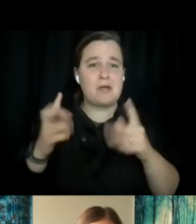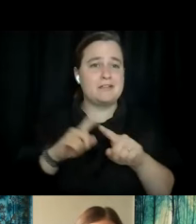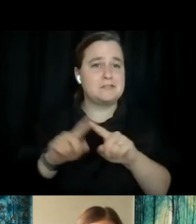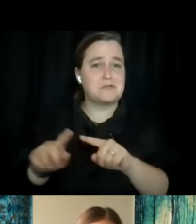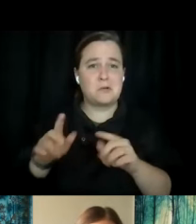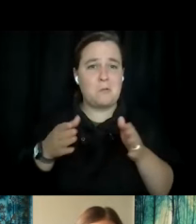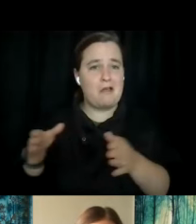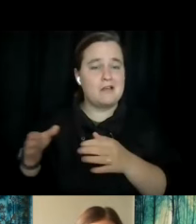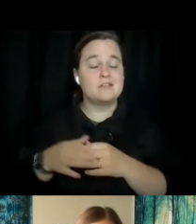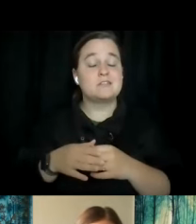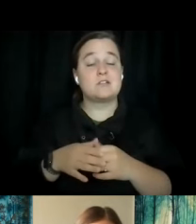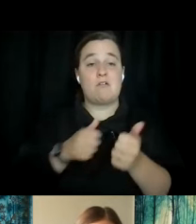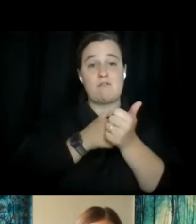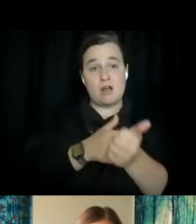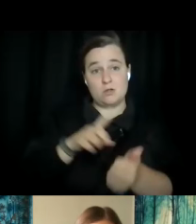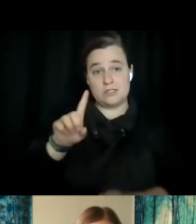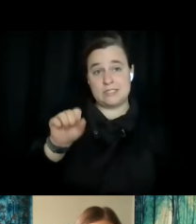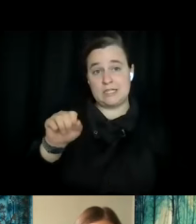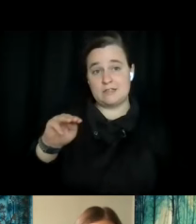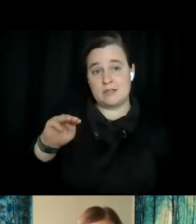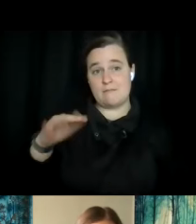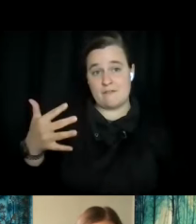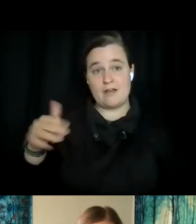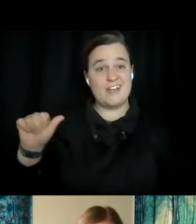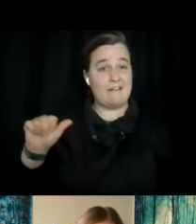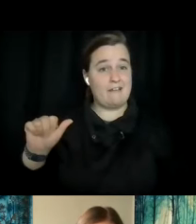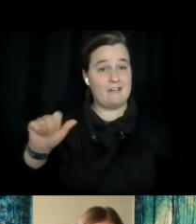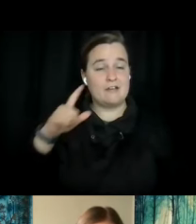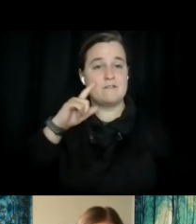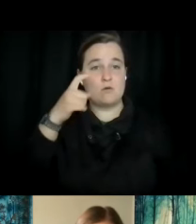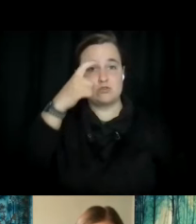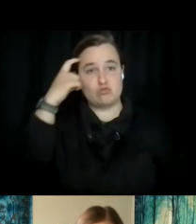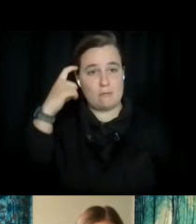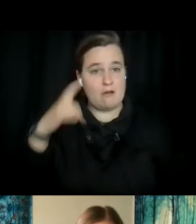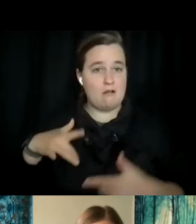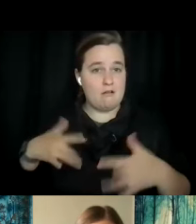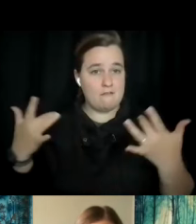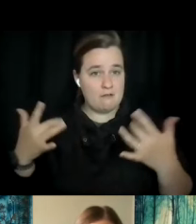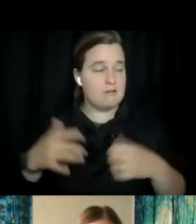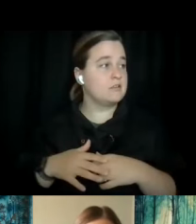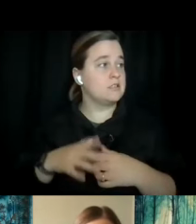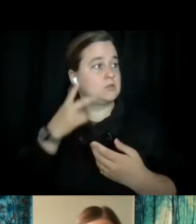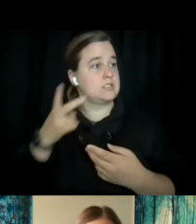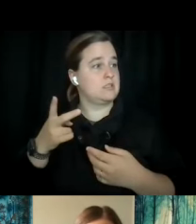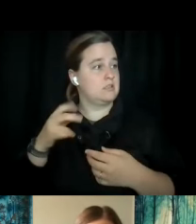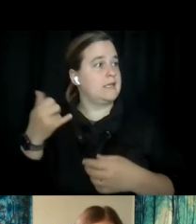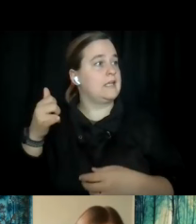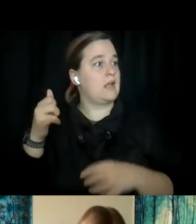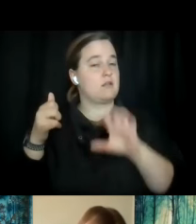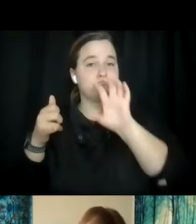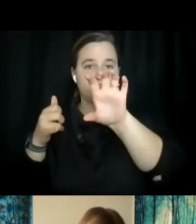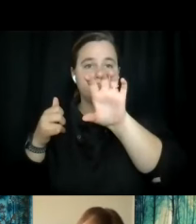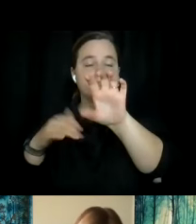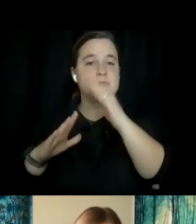to DSM-5's criterion A of the traumatic event, you can see that in the yellow box on